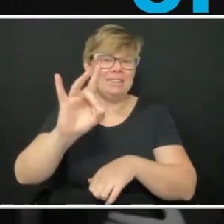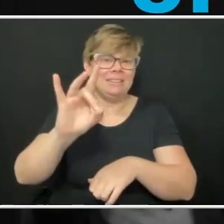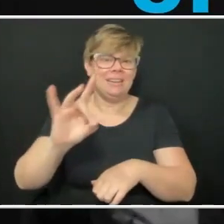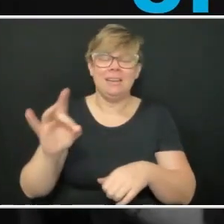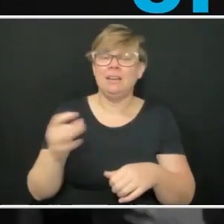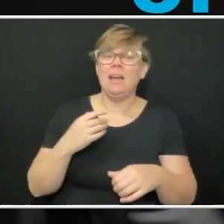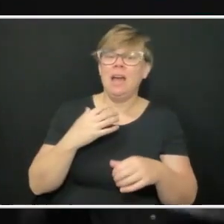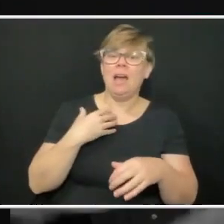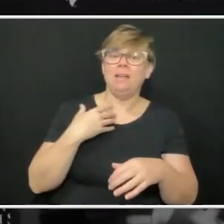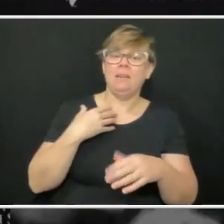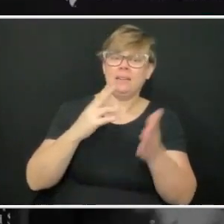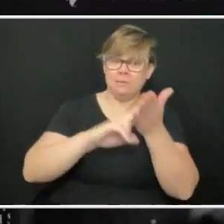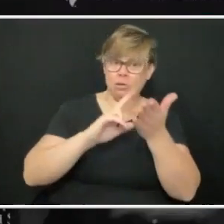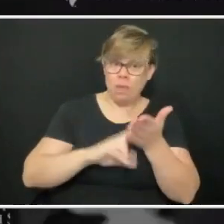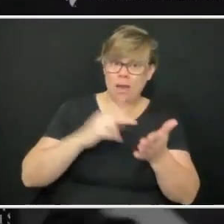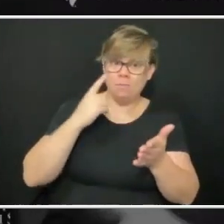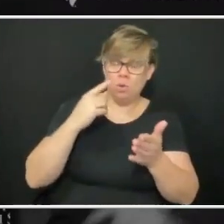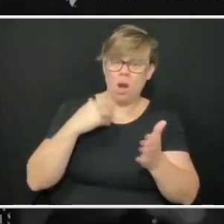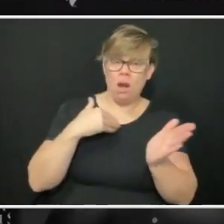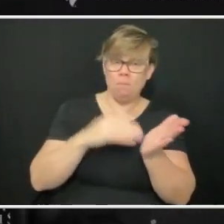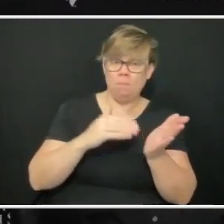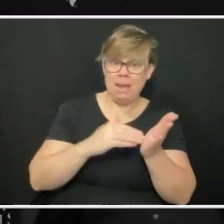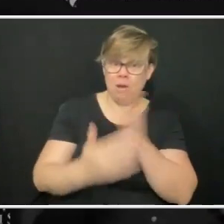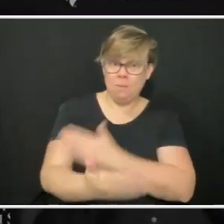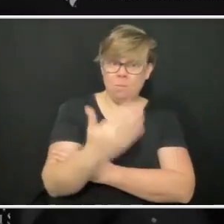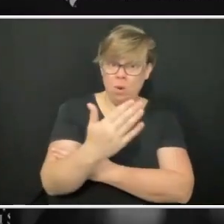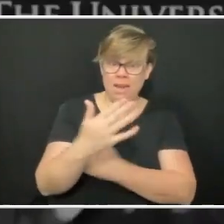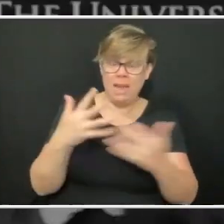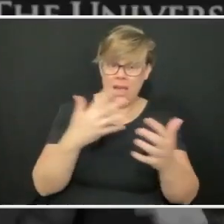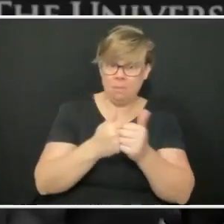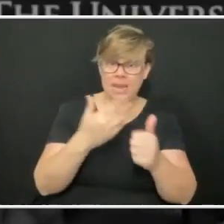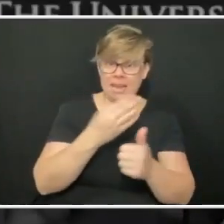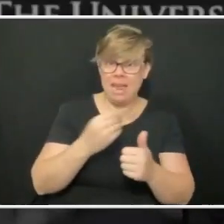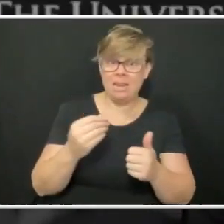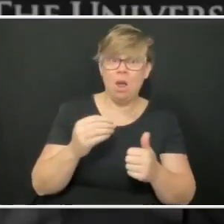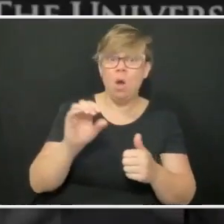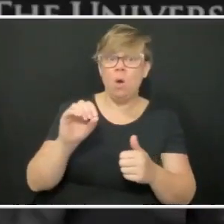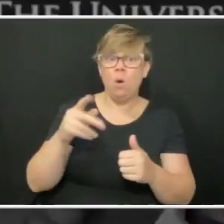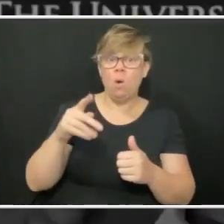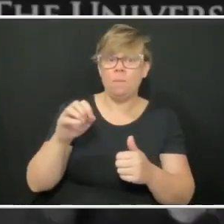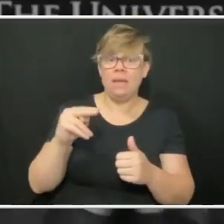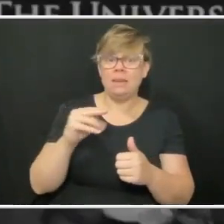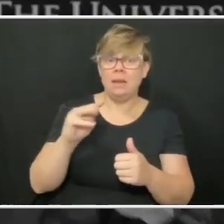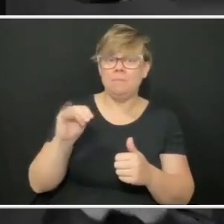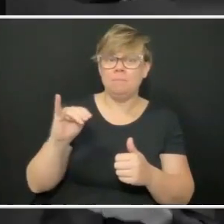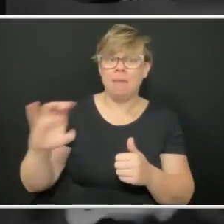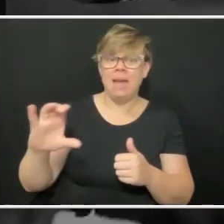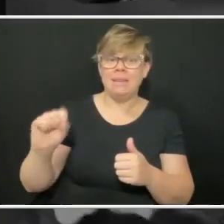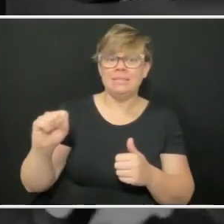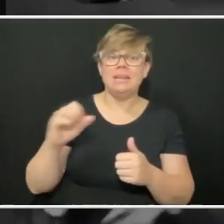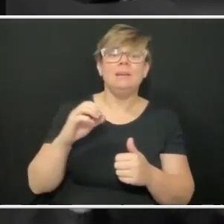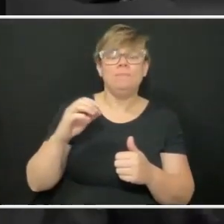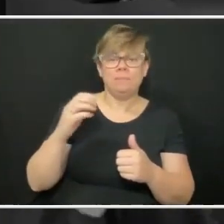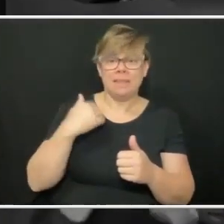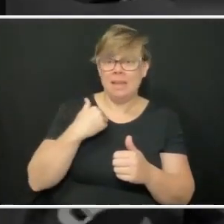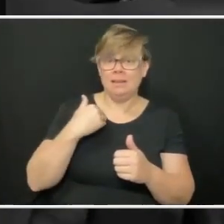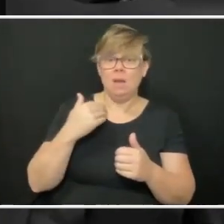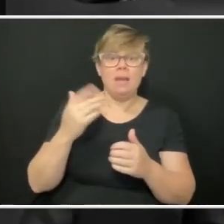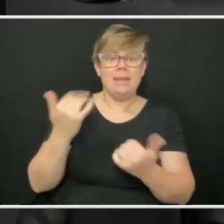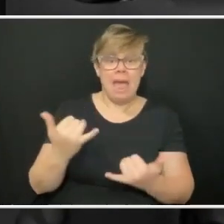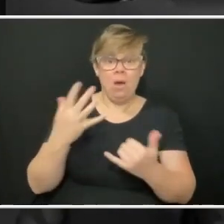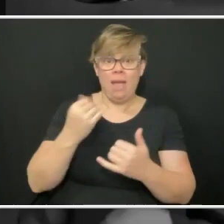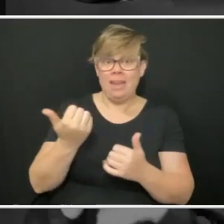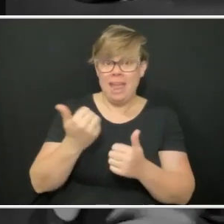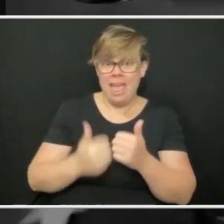to our Morning Medical Update and Open Mics with Dr. Stites podcasts. Now, everywhere podcasts are available.